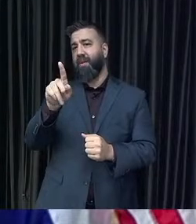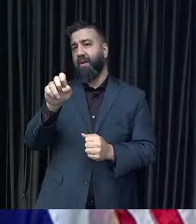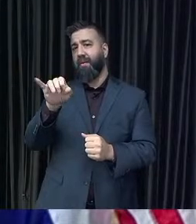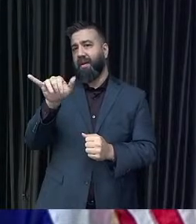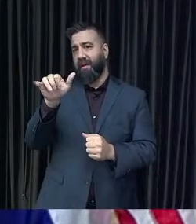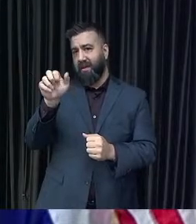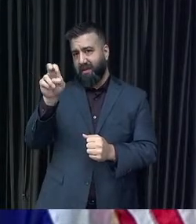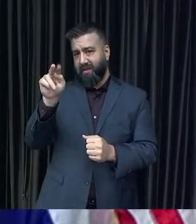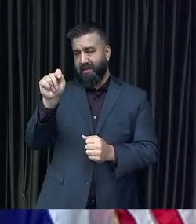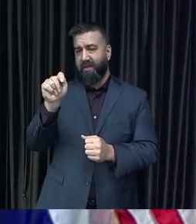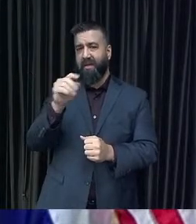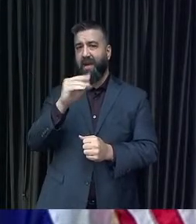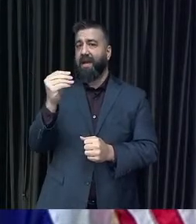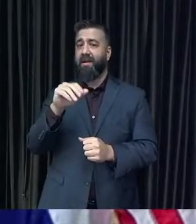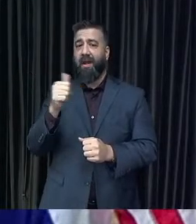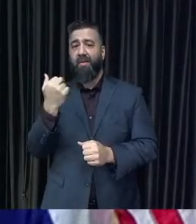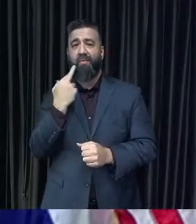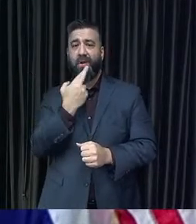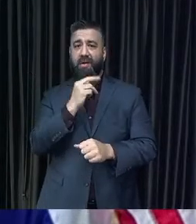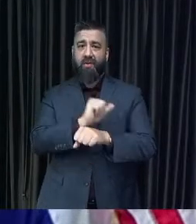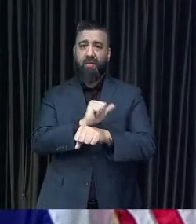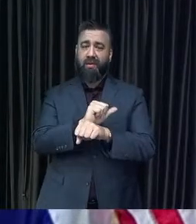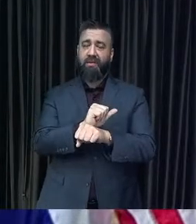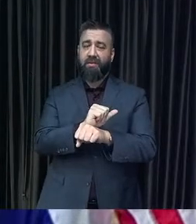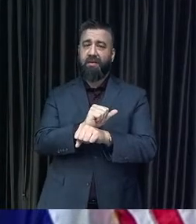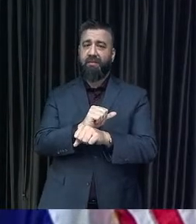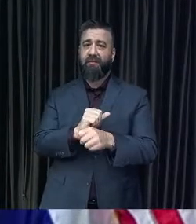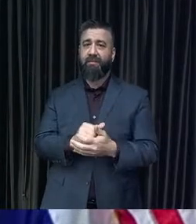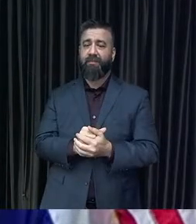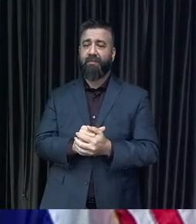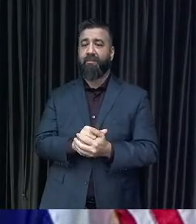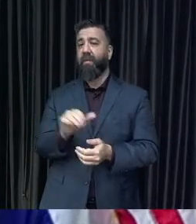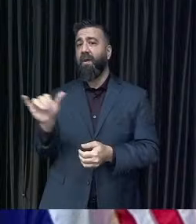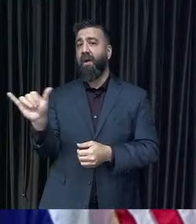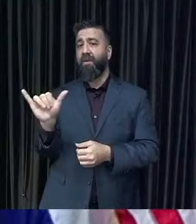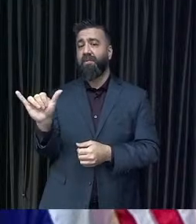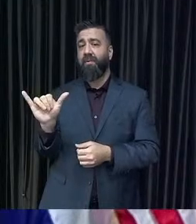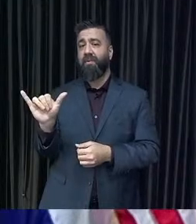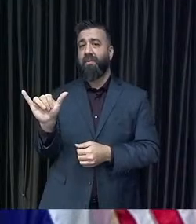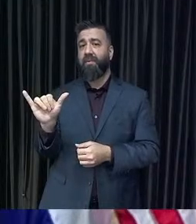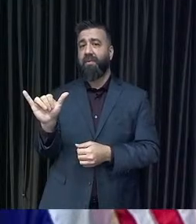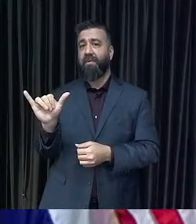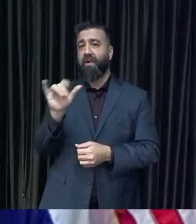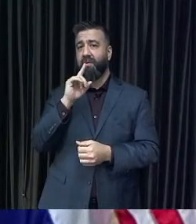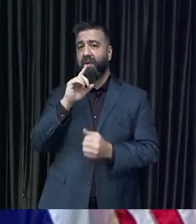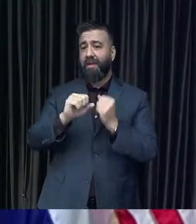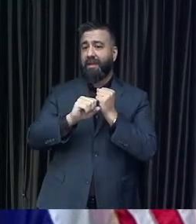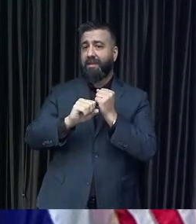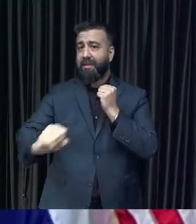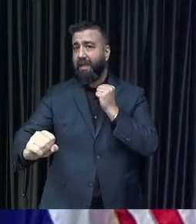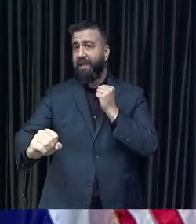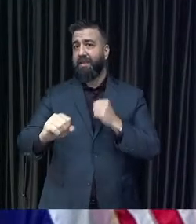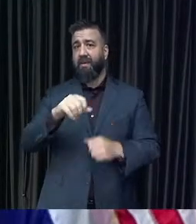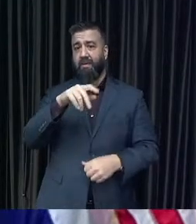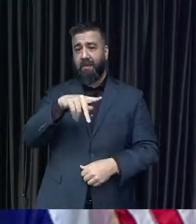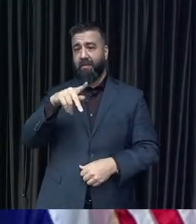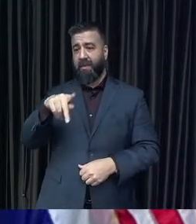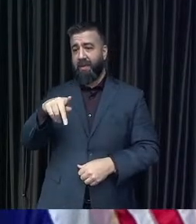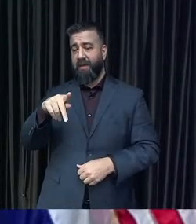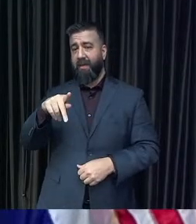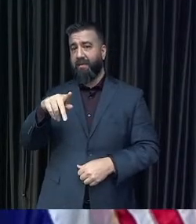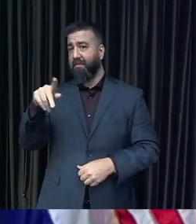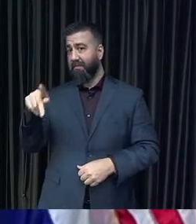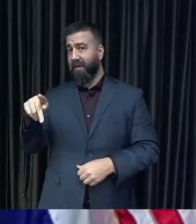else who's been affected negatively by the pandemic, and also extends PPP funding